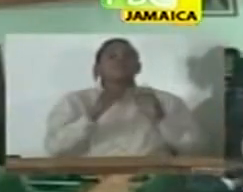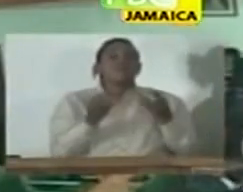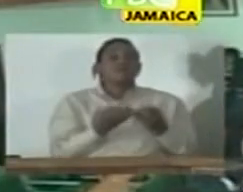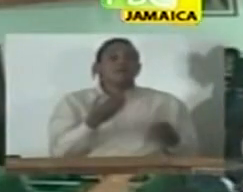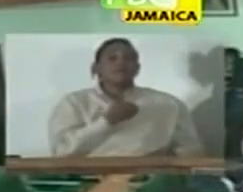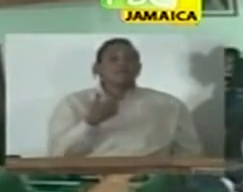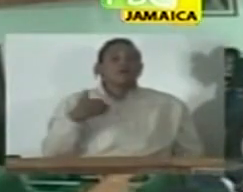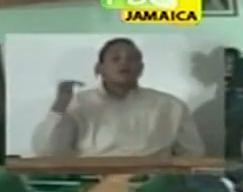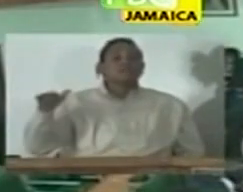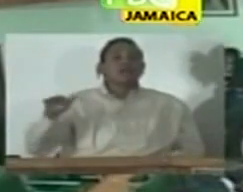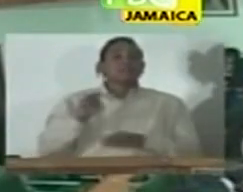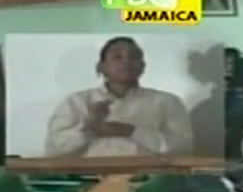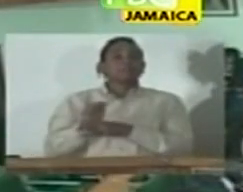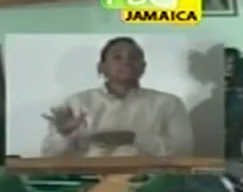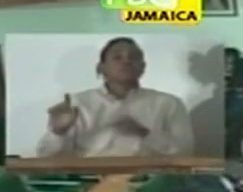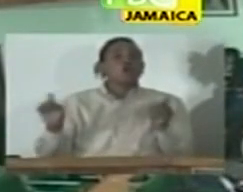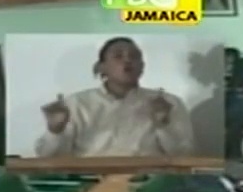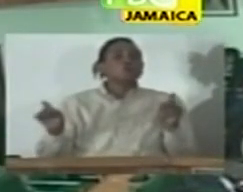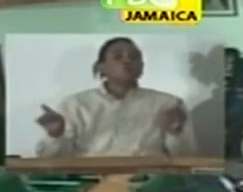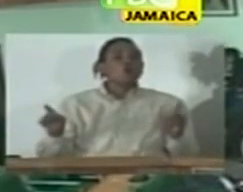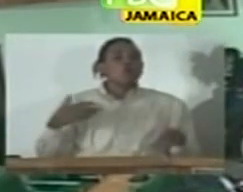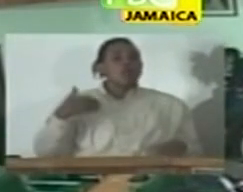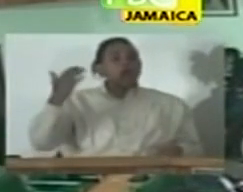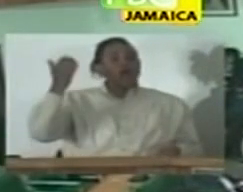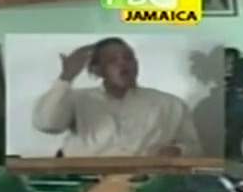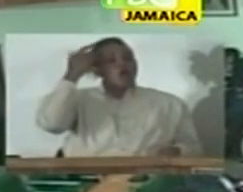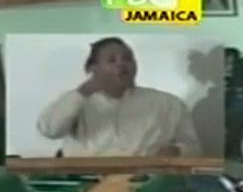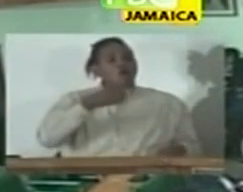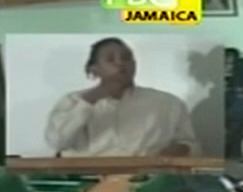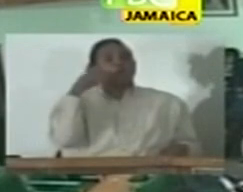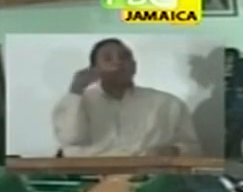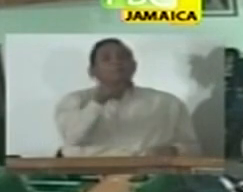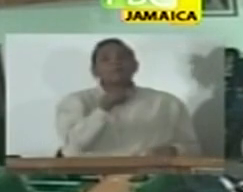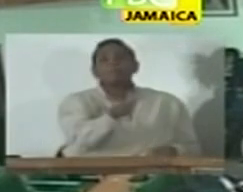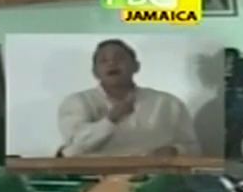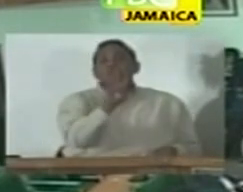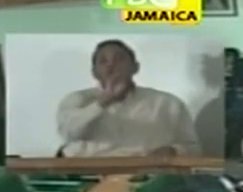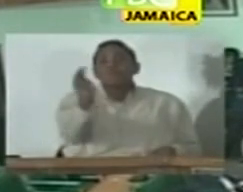the then Mr. minister. President. So I want to know who is Point going of to pay order. it back.